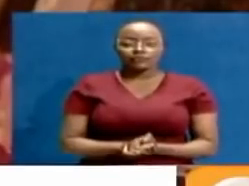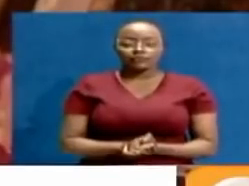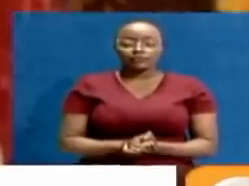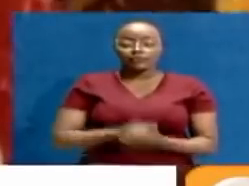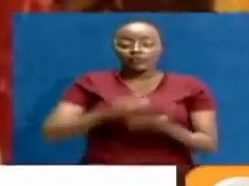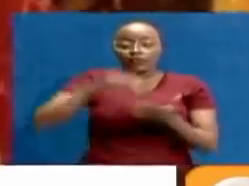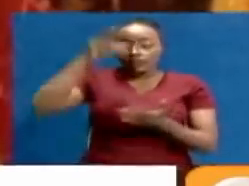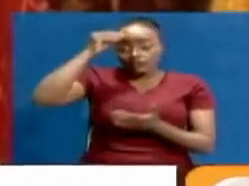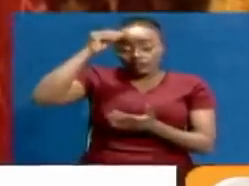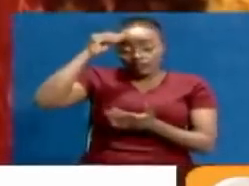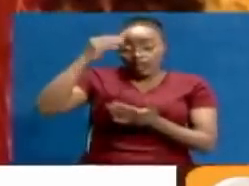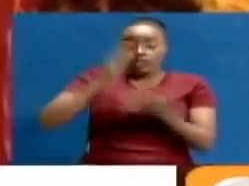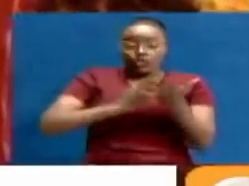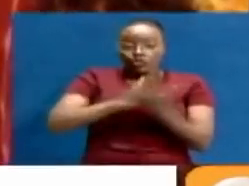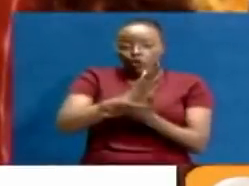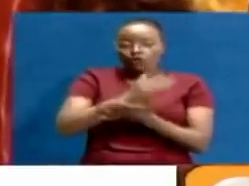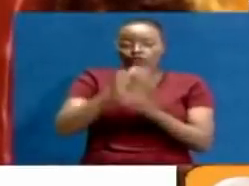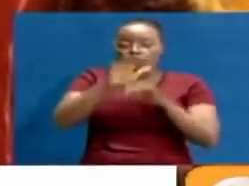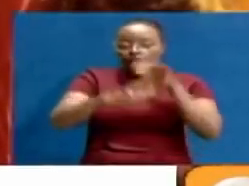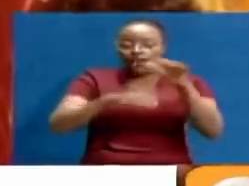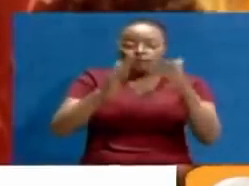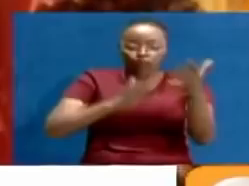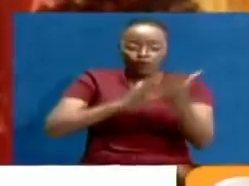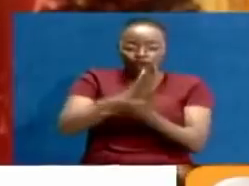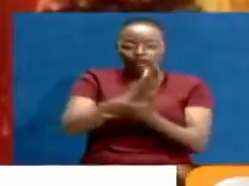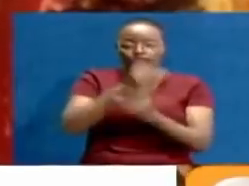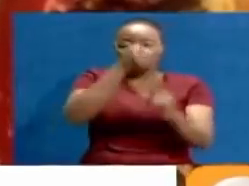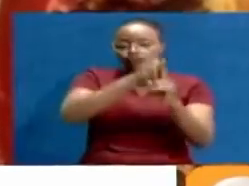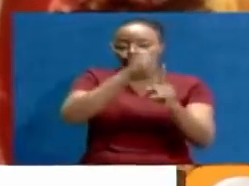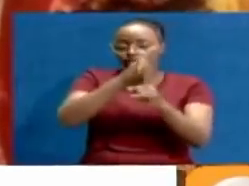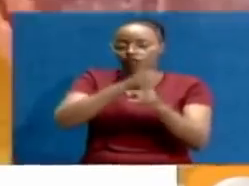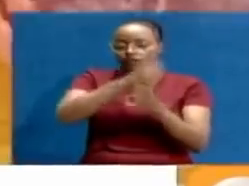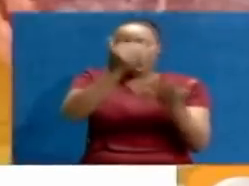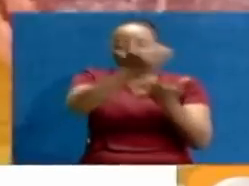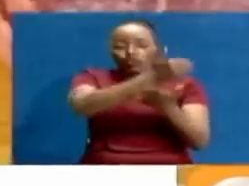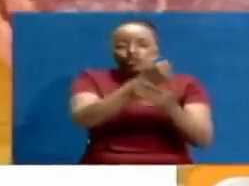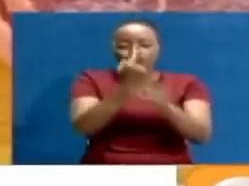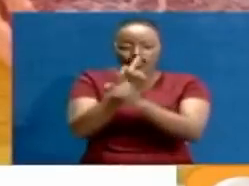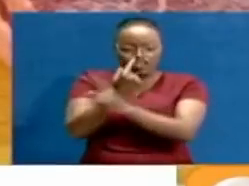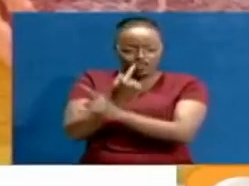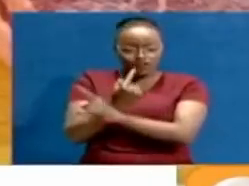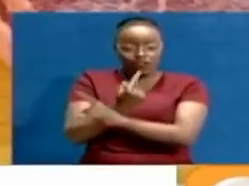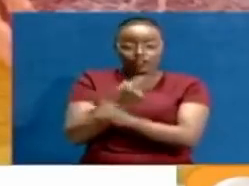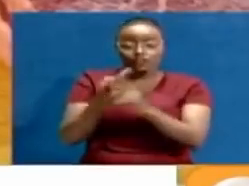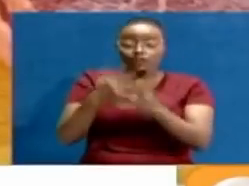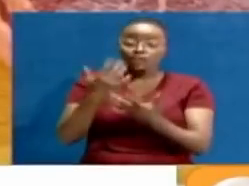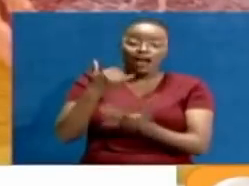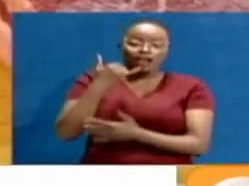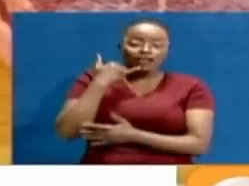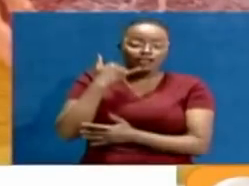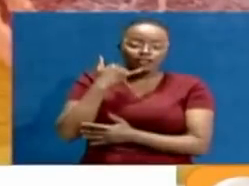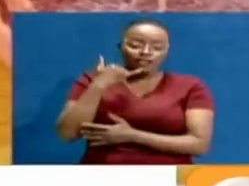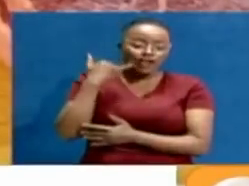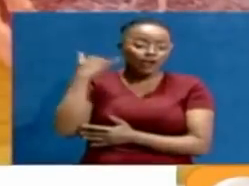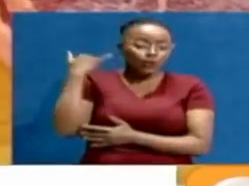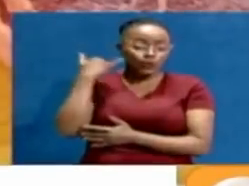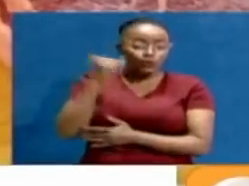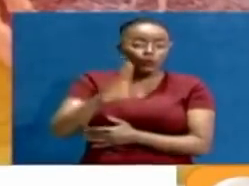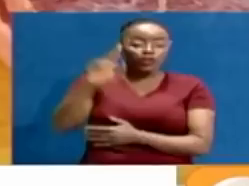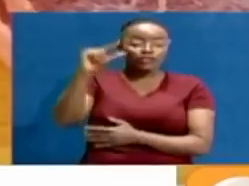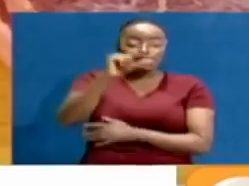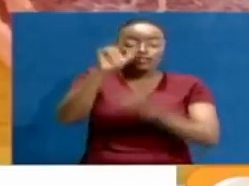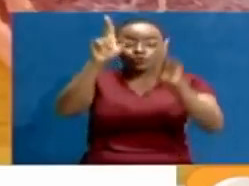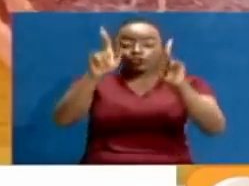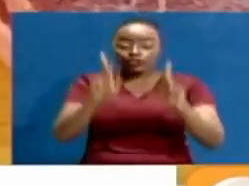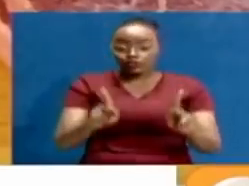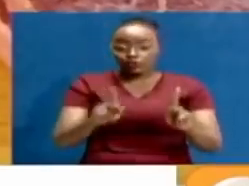The study by the Animal Rights Lobby collected samples from different supermarkets in Nairobi, Nakuru, Uasin Gishu,